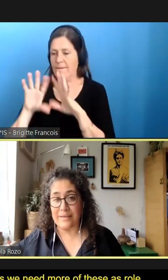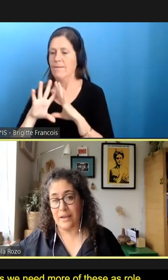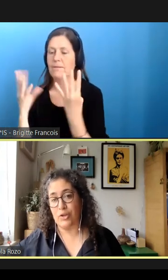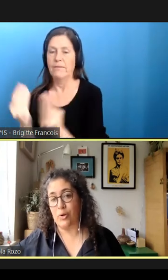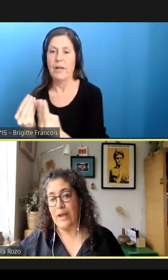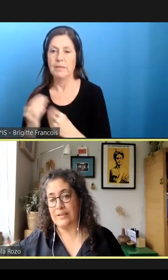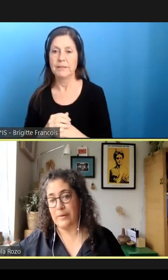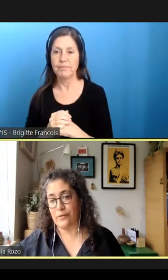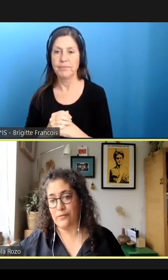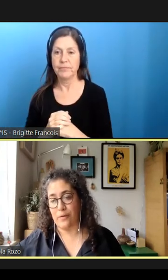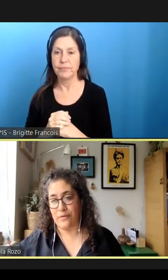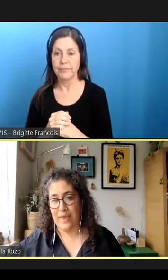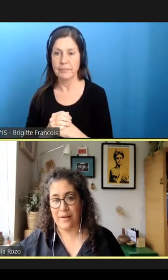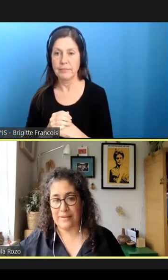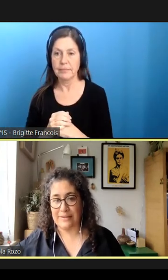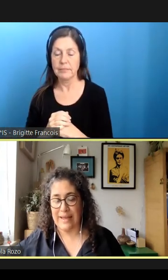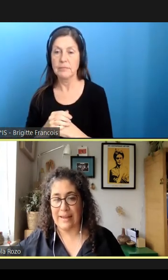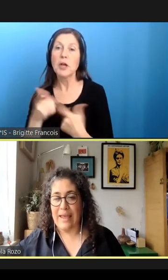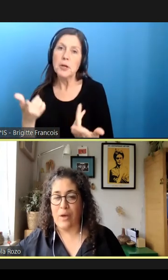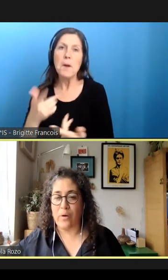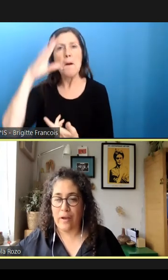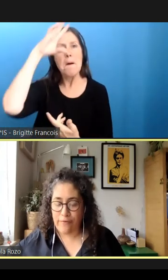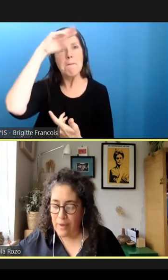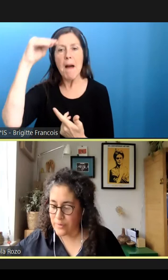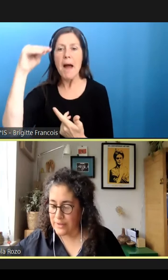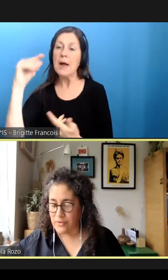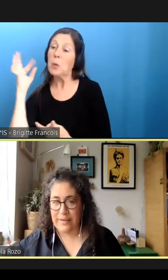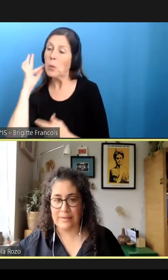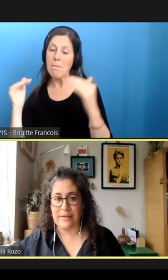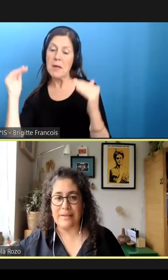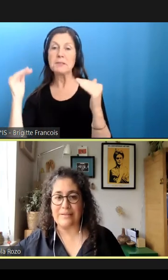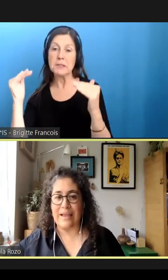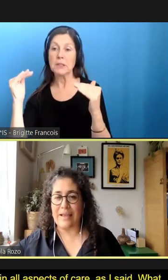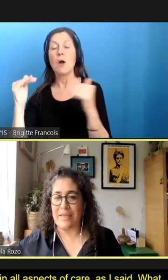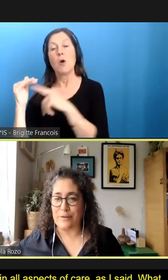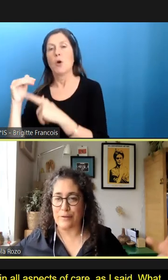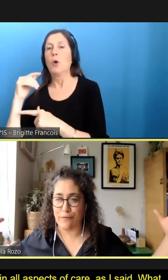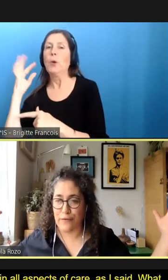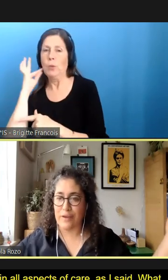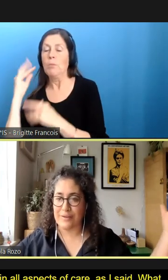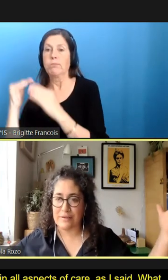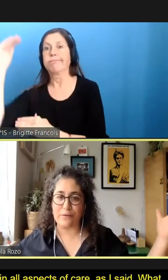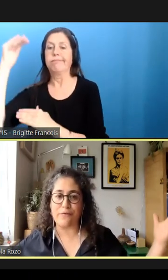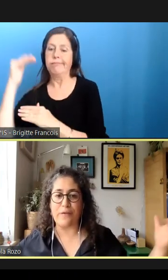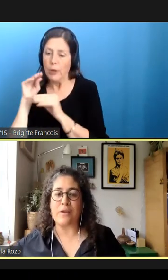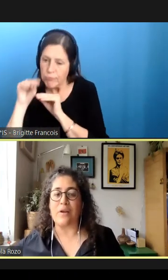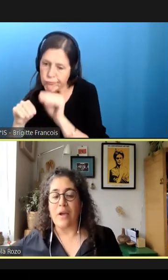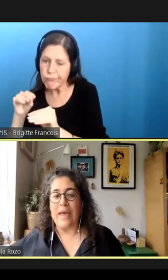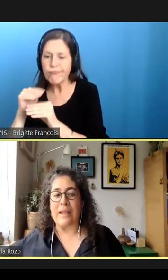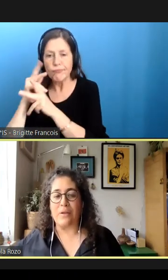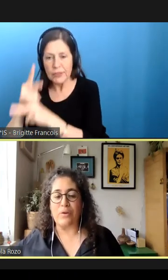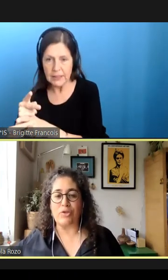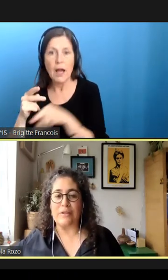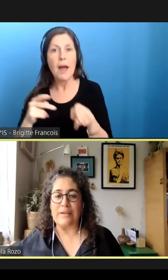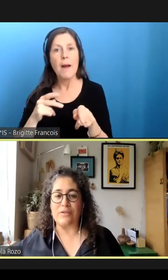less engaged in all aspects of care, as I said. And what I found really interesting is like there's a sense of fear,